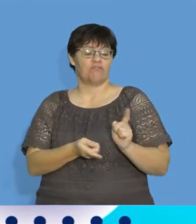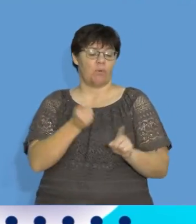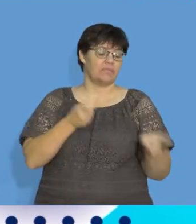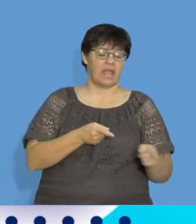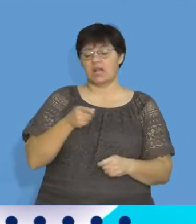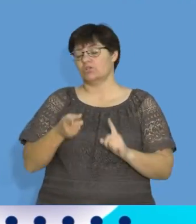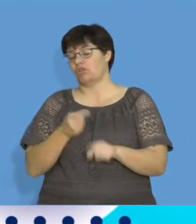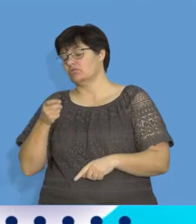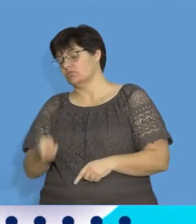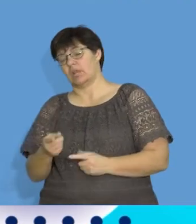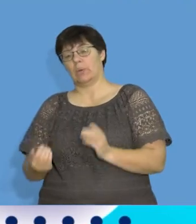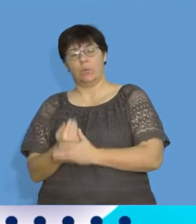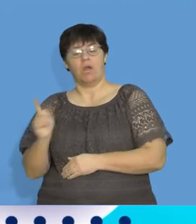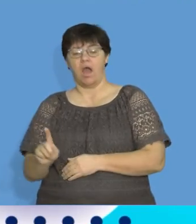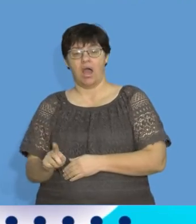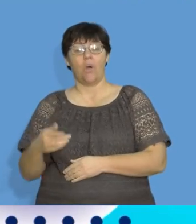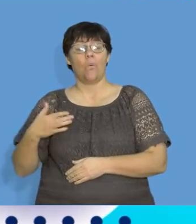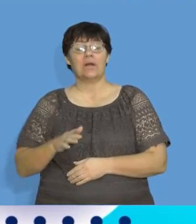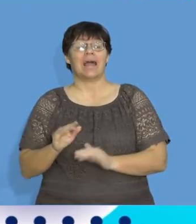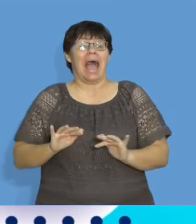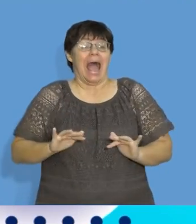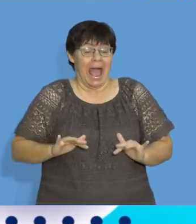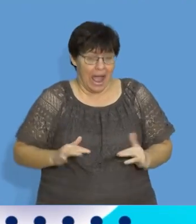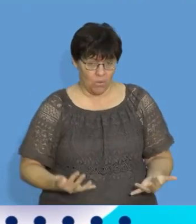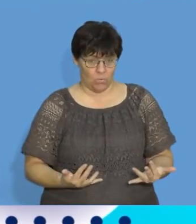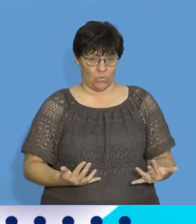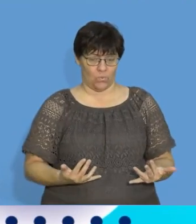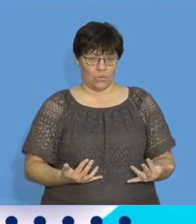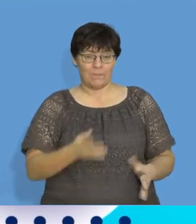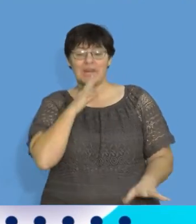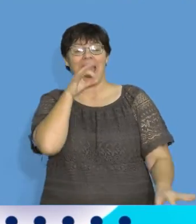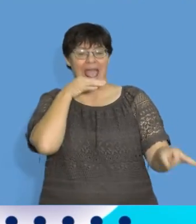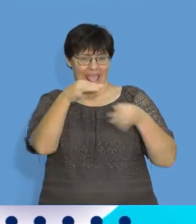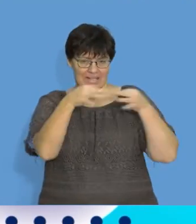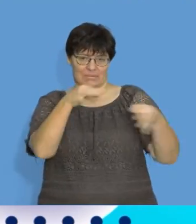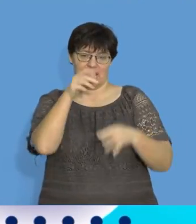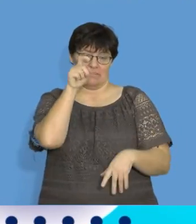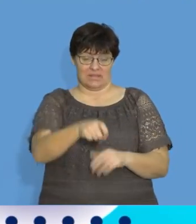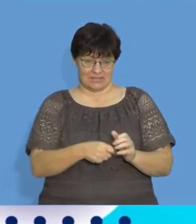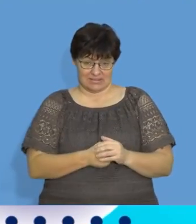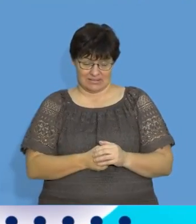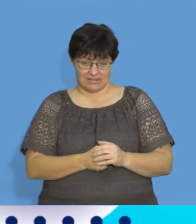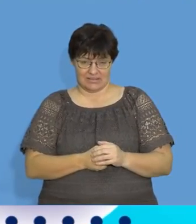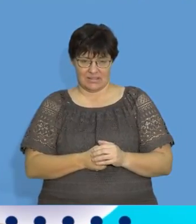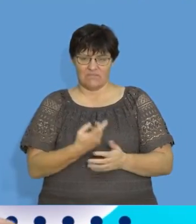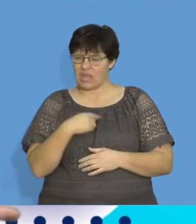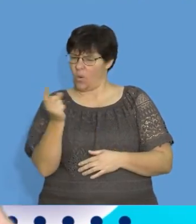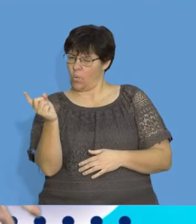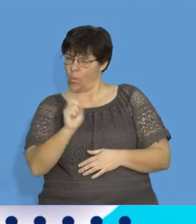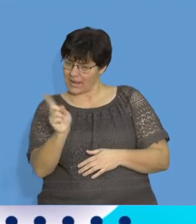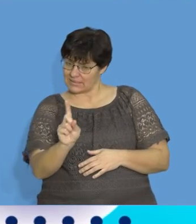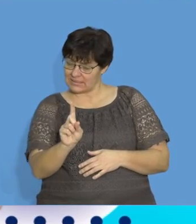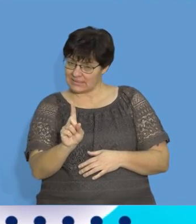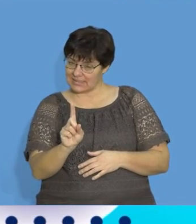changed to. So just be careful. How? Description. If they said, what is the